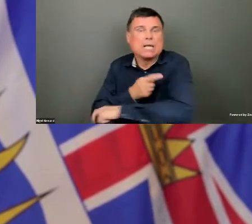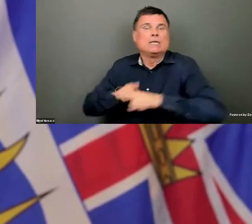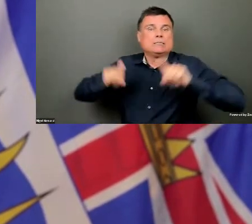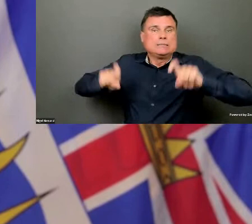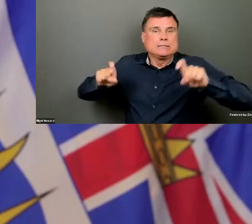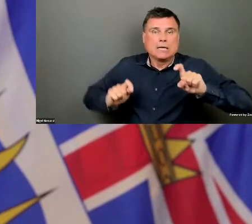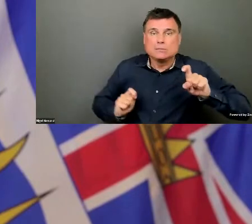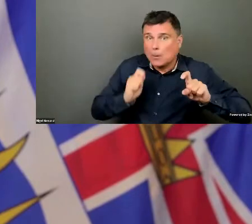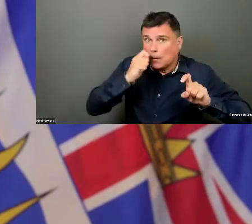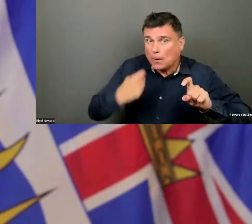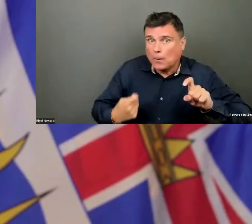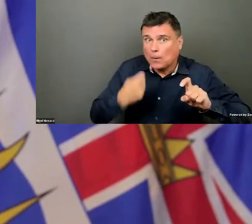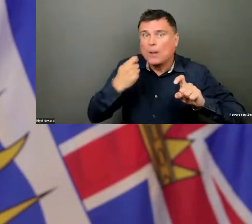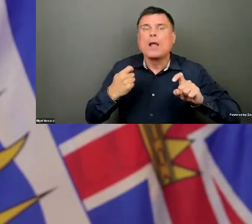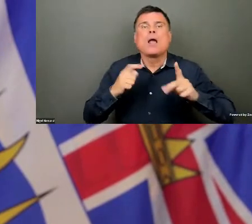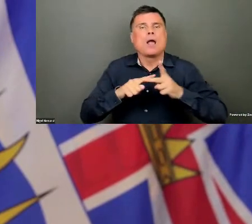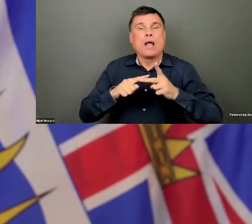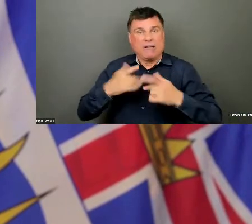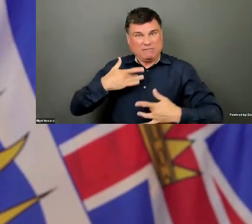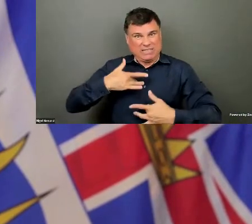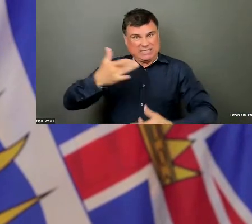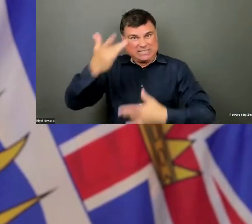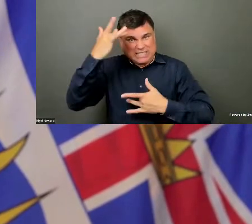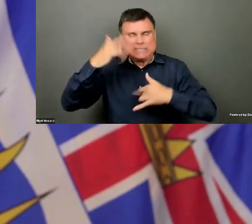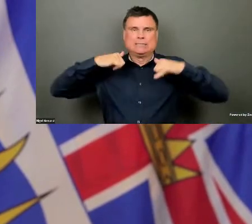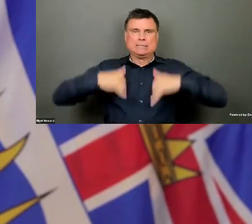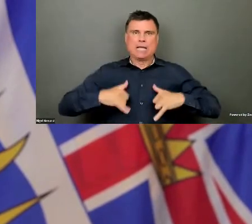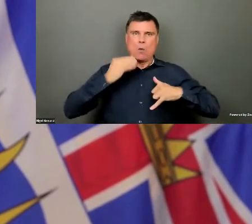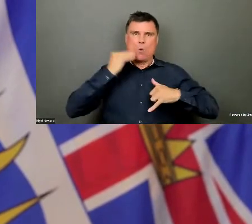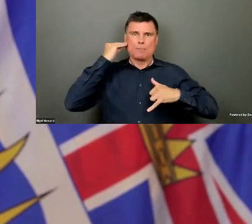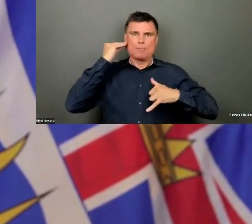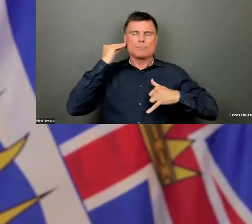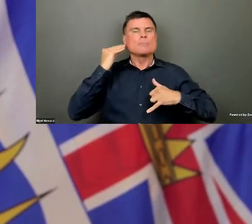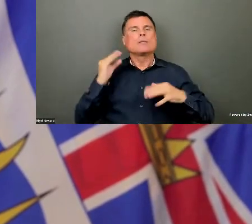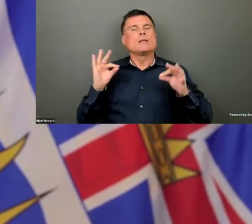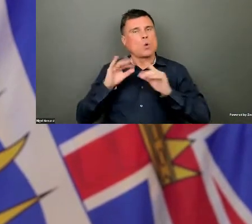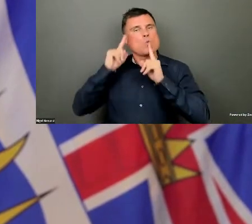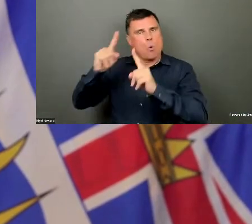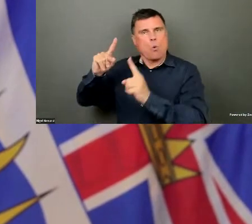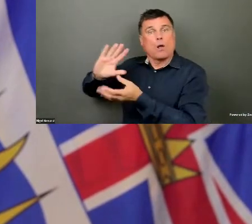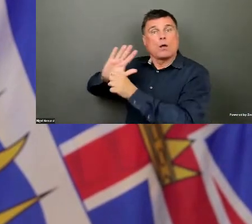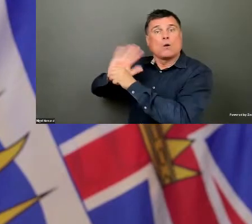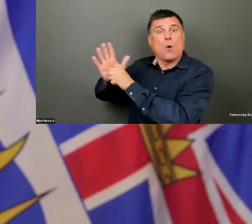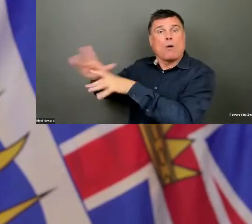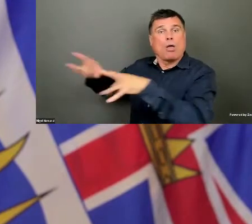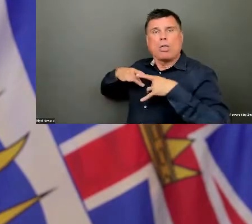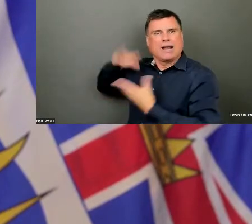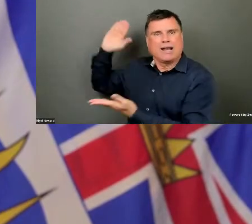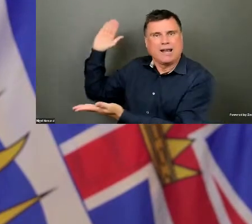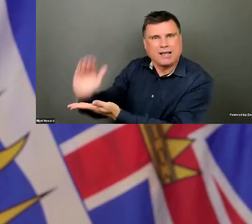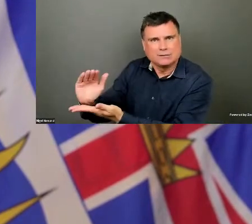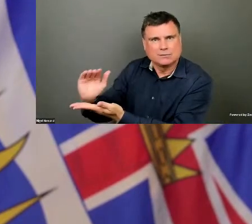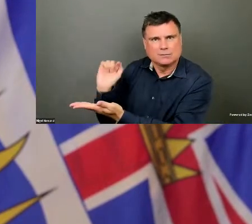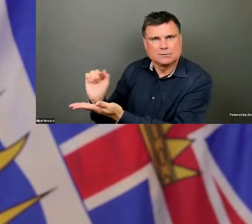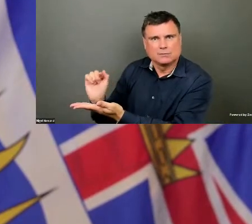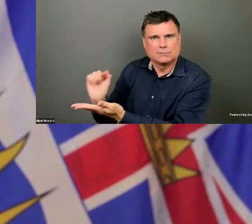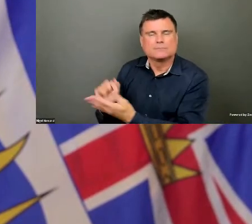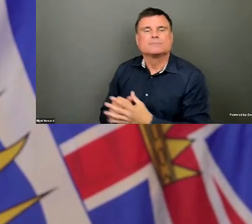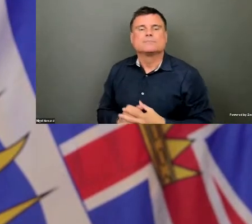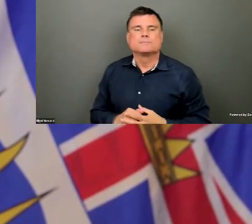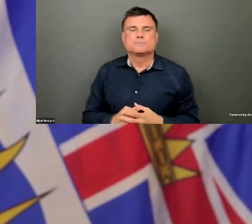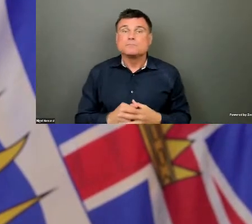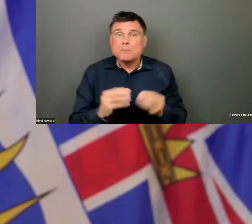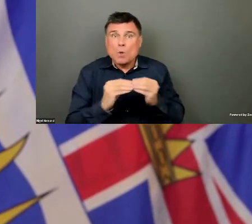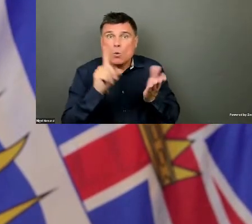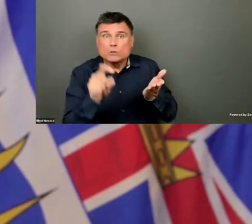Yeah, I do. A question for a colleague. Private care operators are saying that hundreds of long-term care workers are preparing to quit